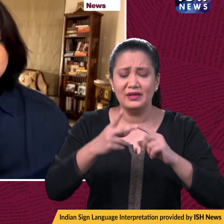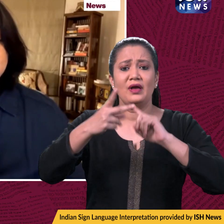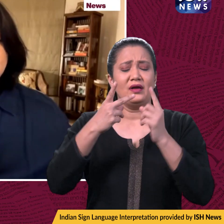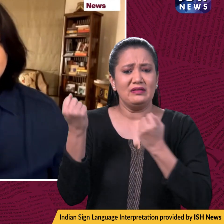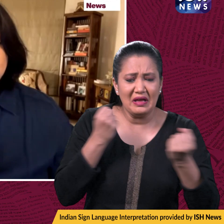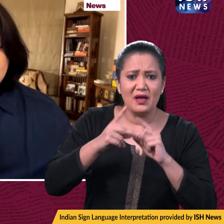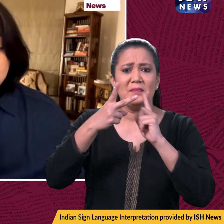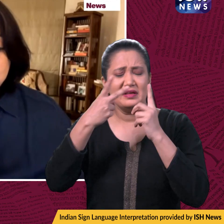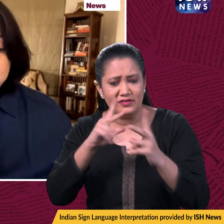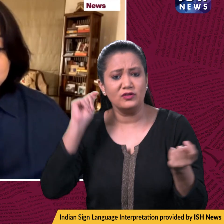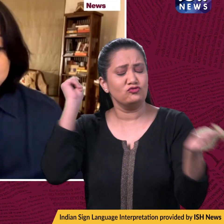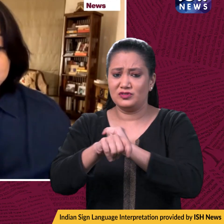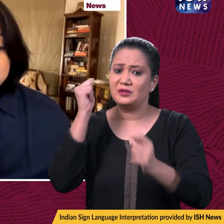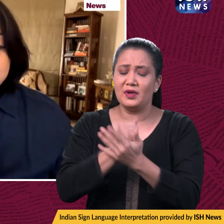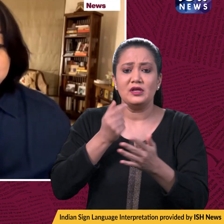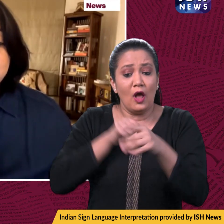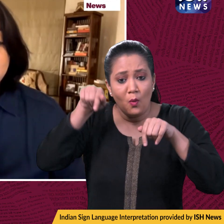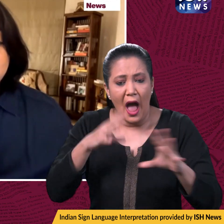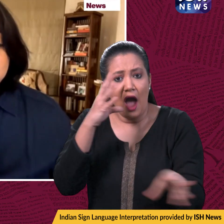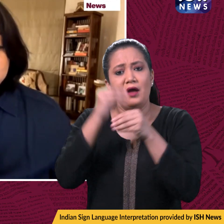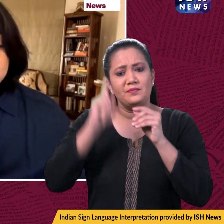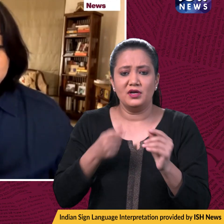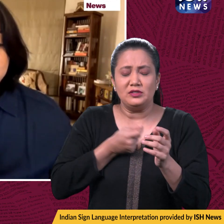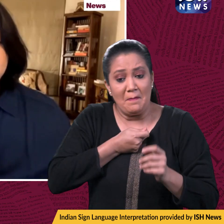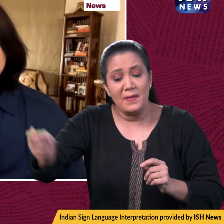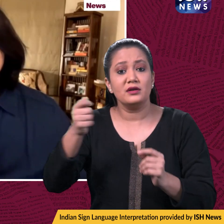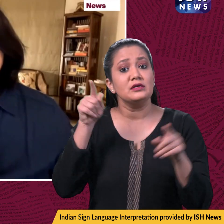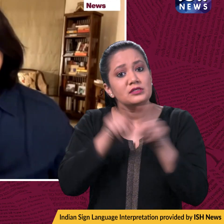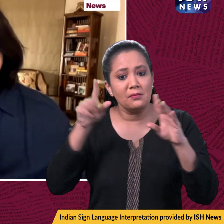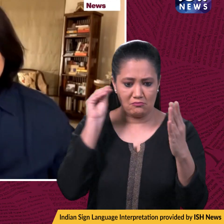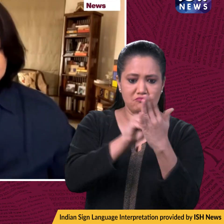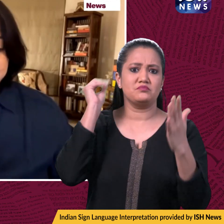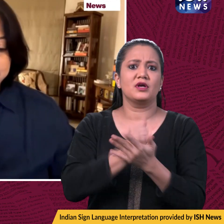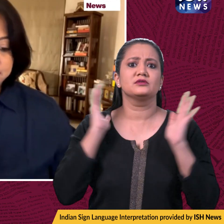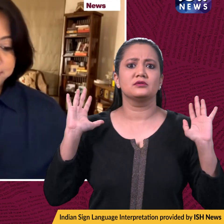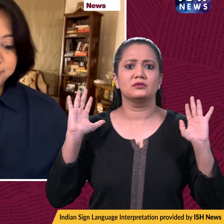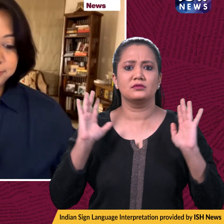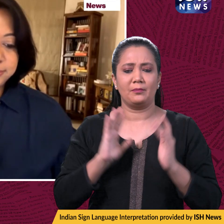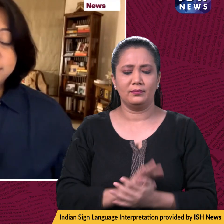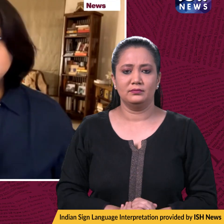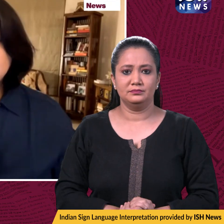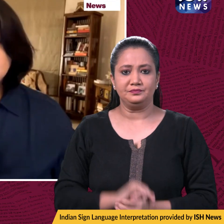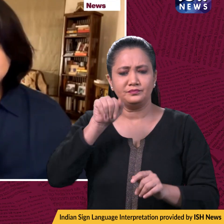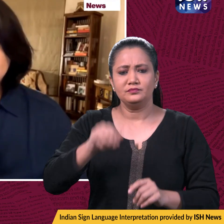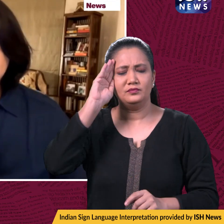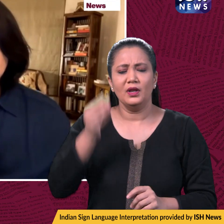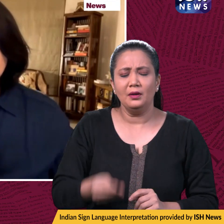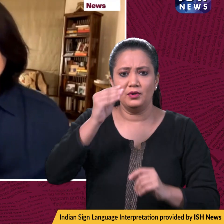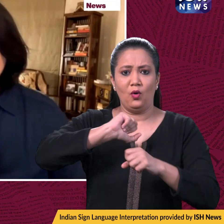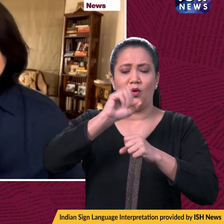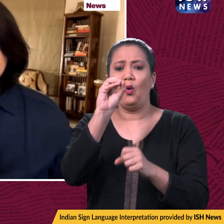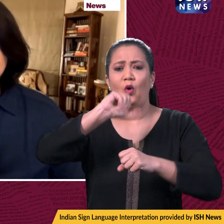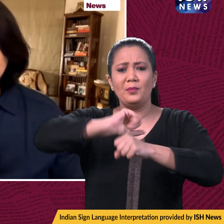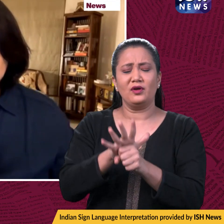Mishra and the others should be modified and an attempt to murder charge should be added. An update on